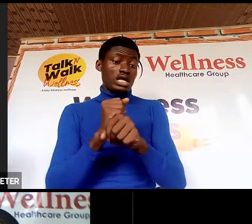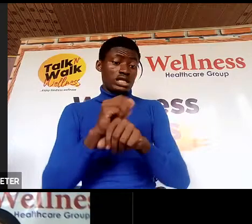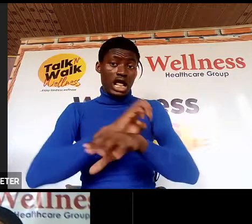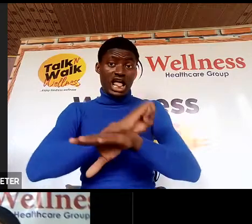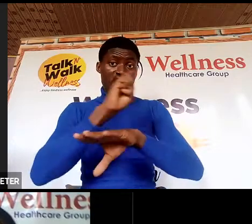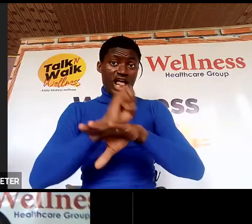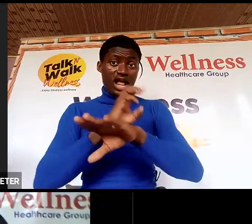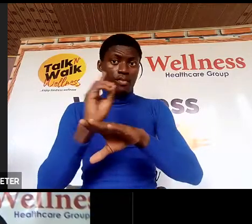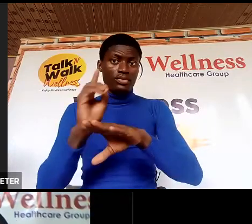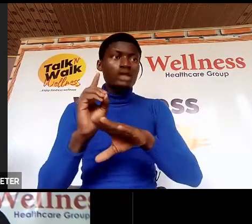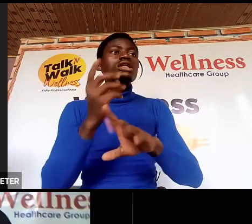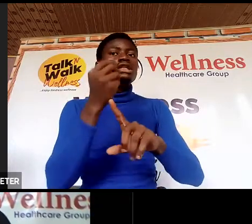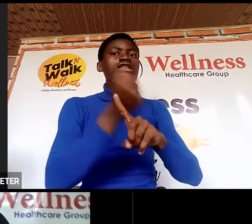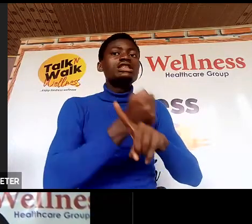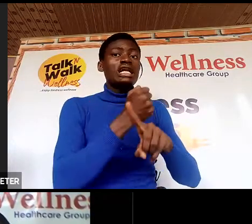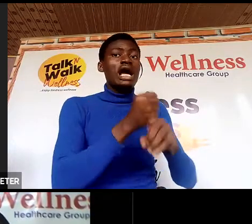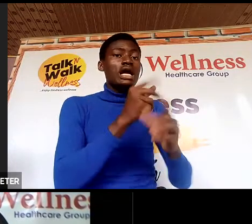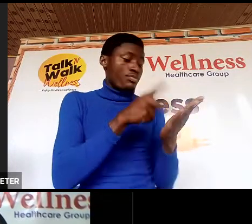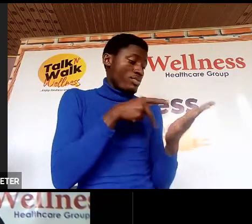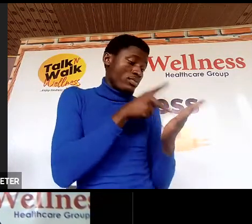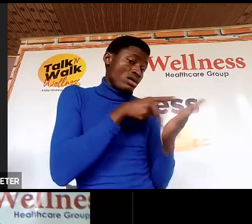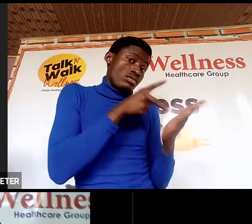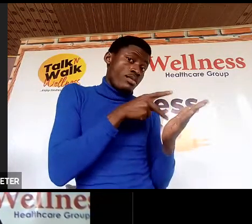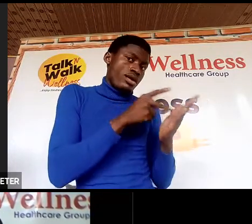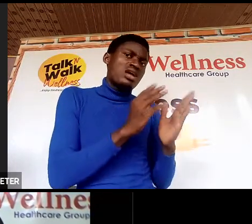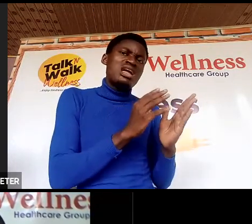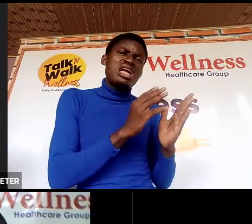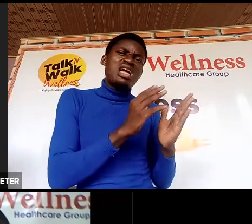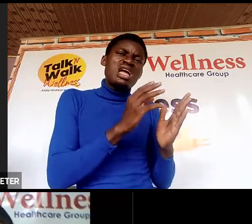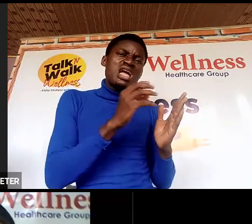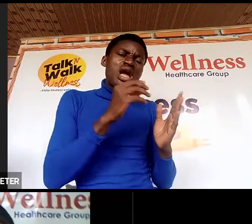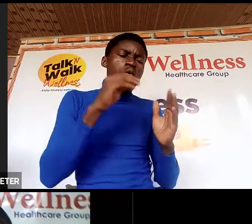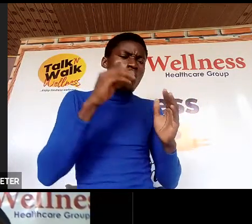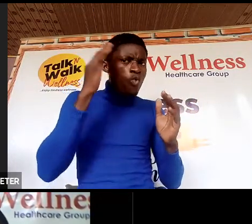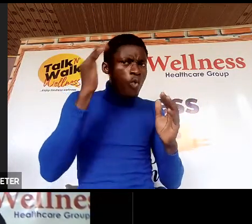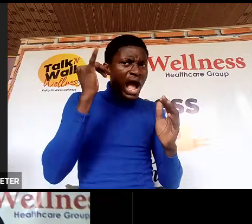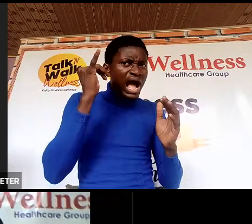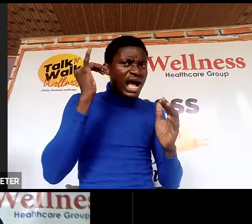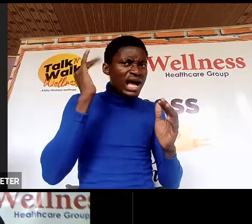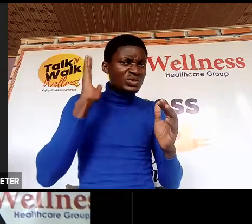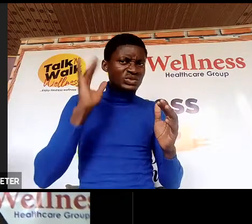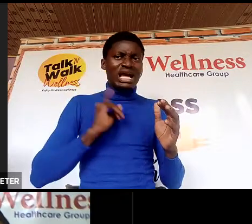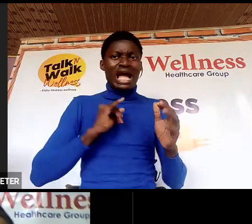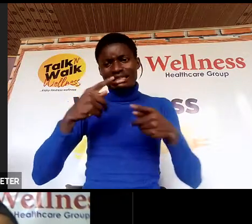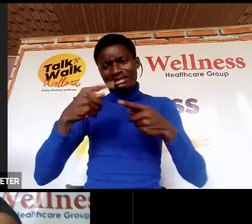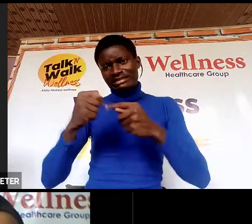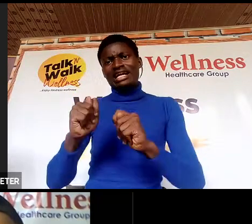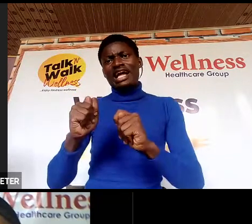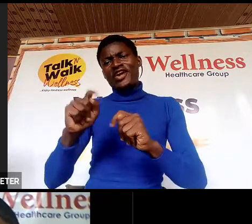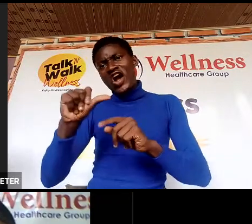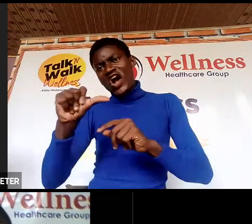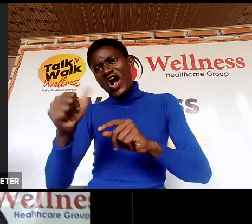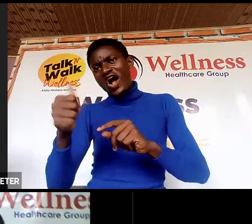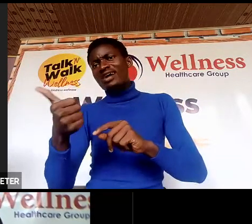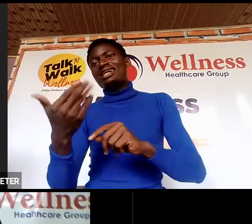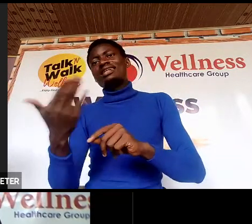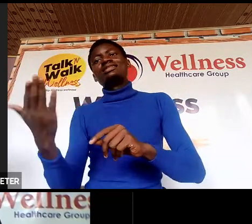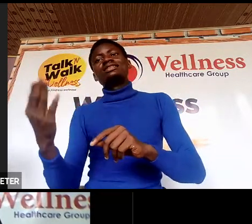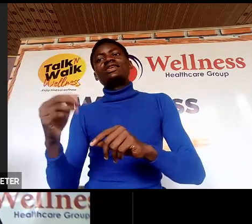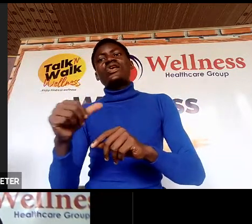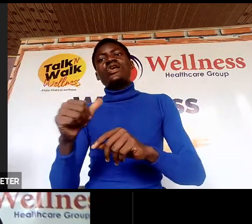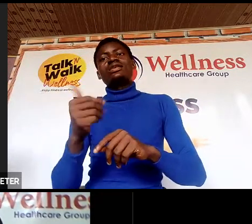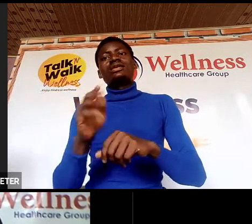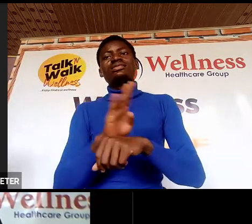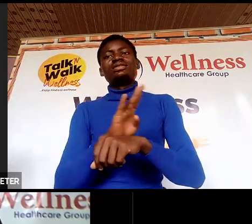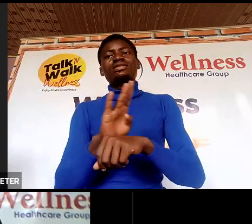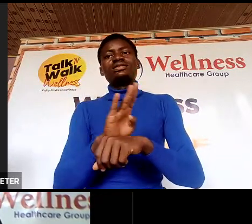things? So I would answer this one. I have to apologize because I actually have a back-to-back engagement. I have to rush to